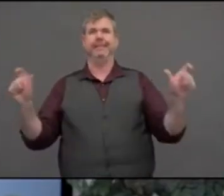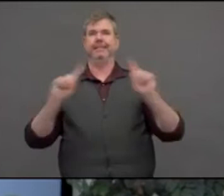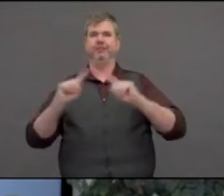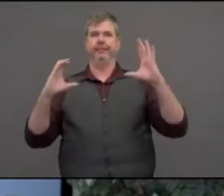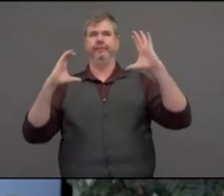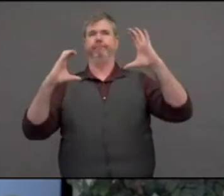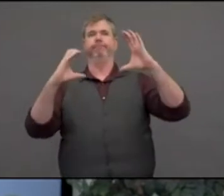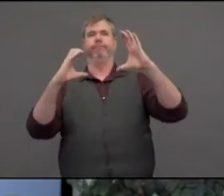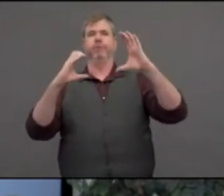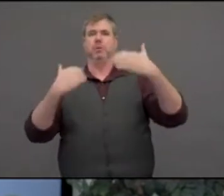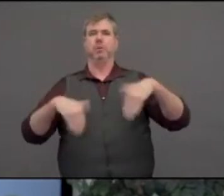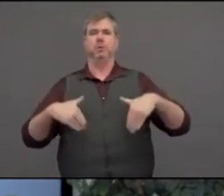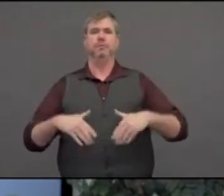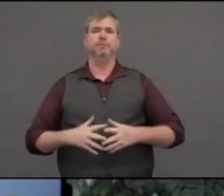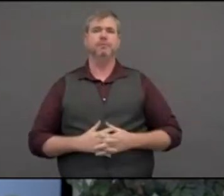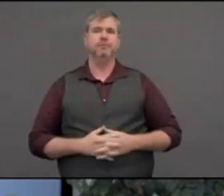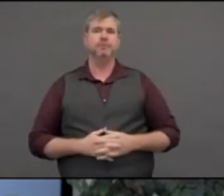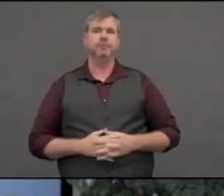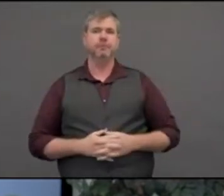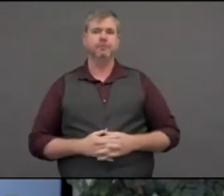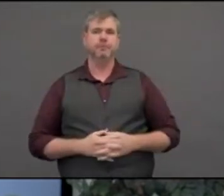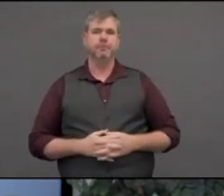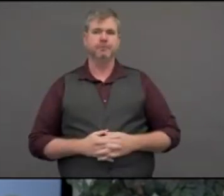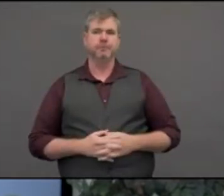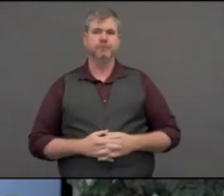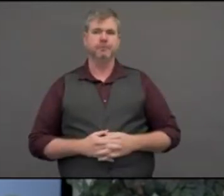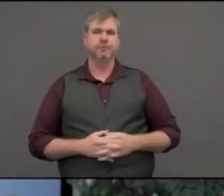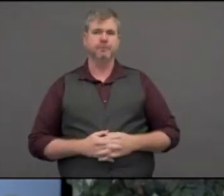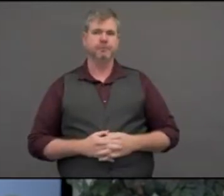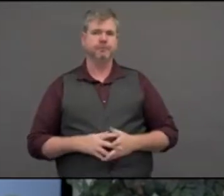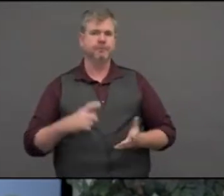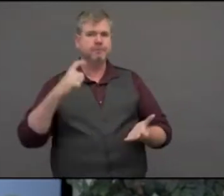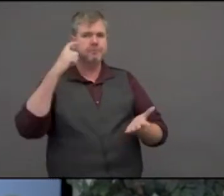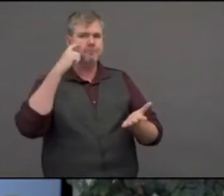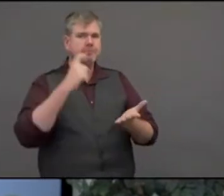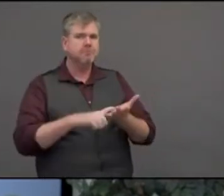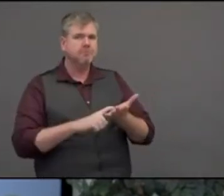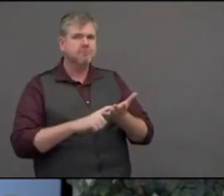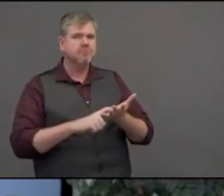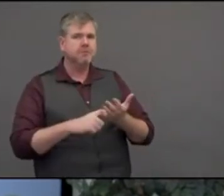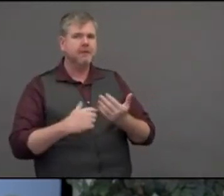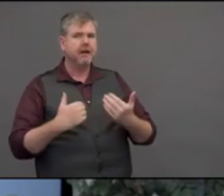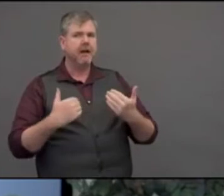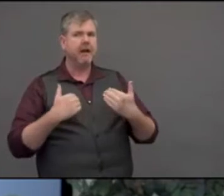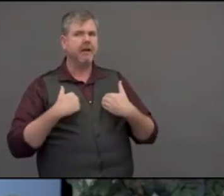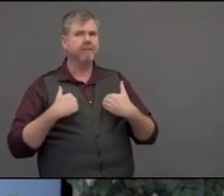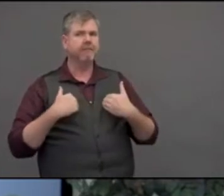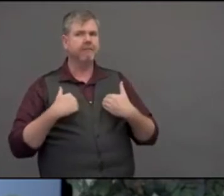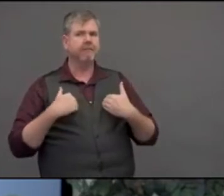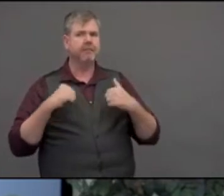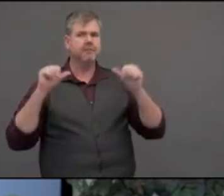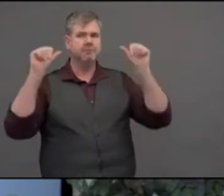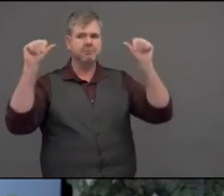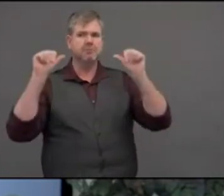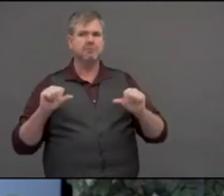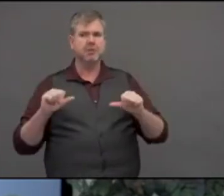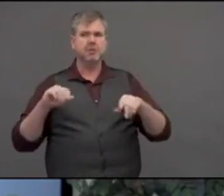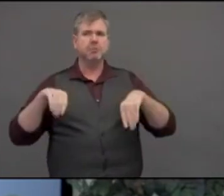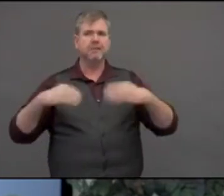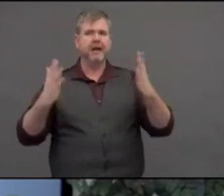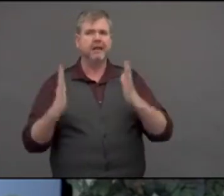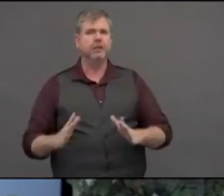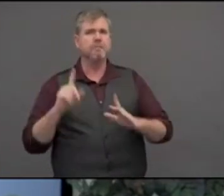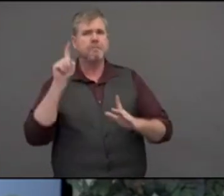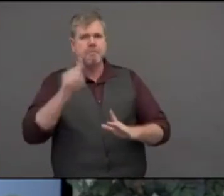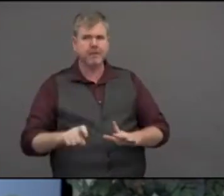I saw in the order was this notice that has to be put up by the providers. Can you talk a little bit more about